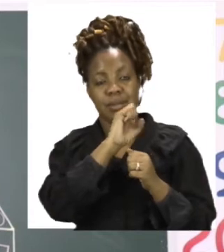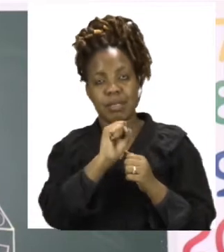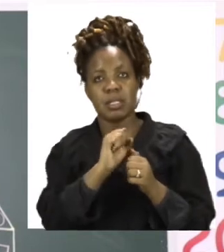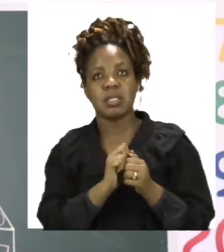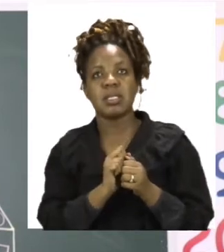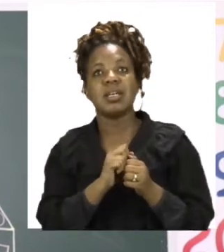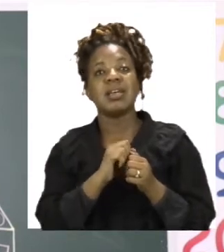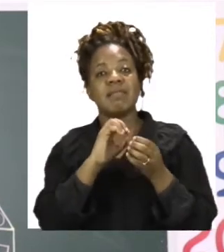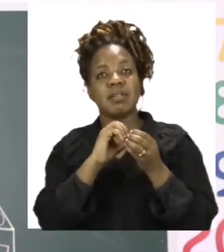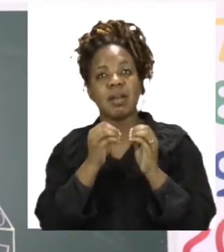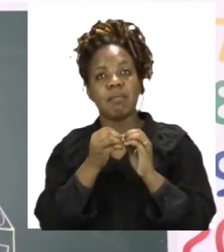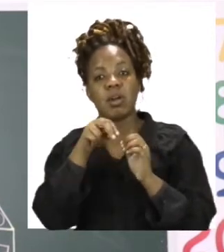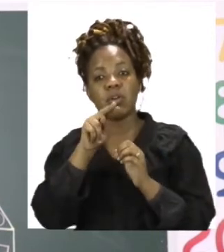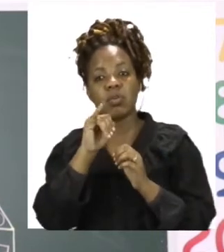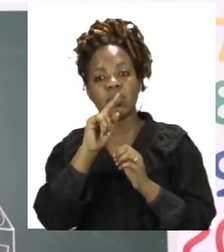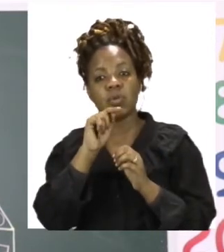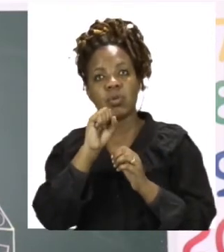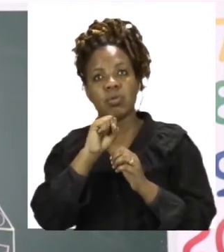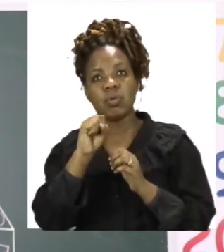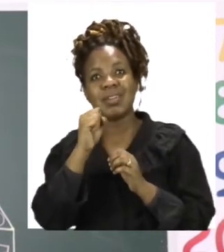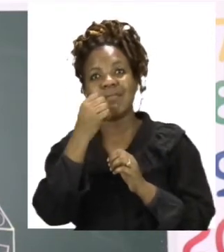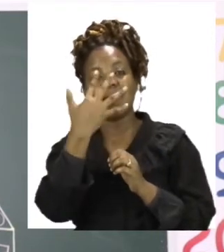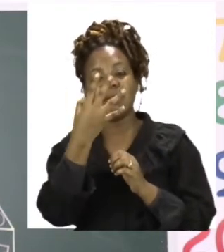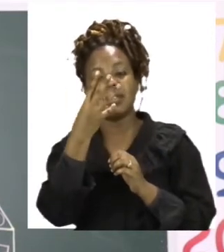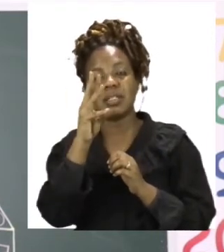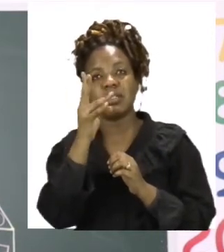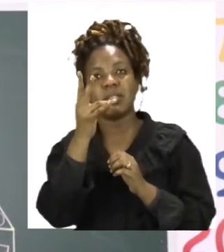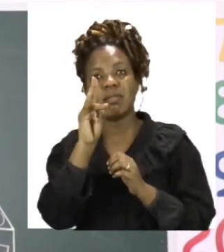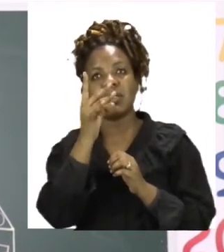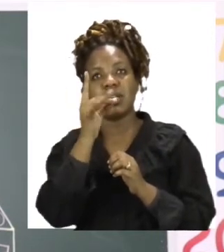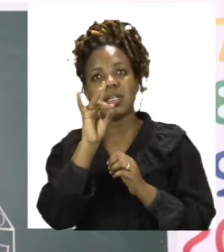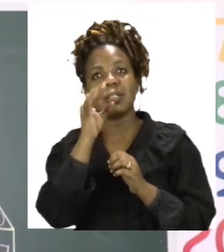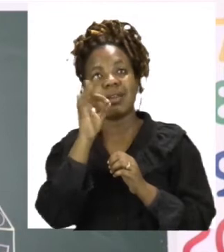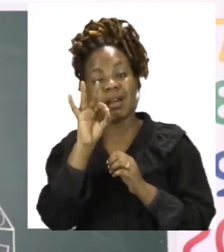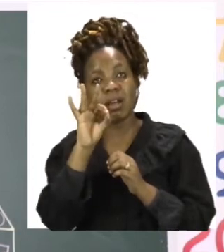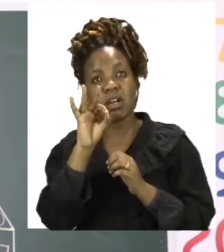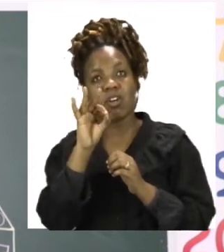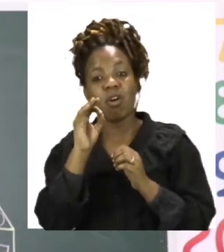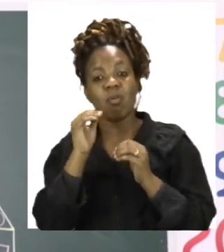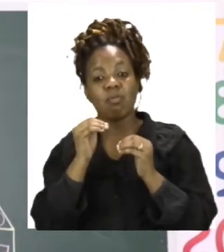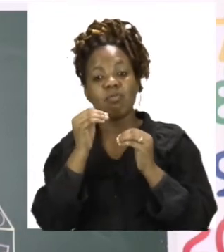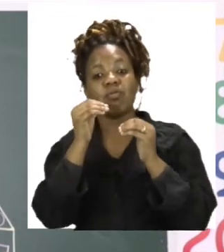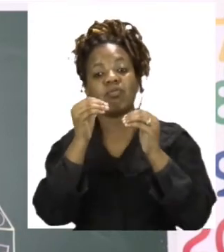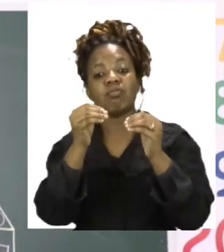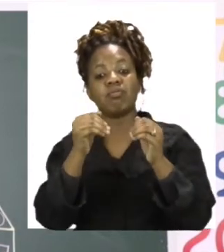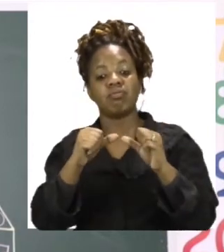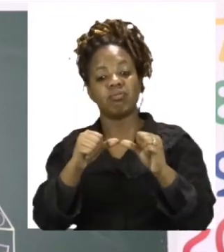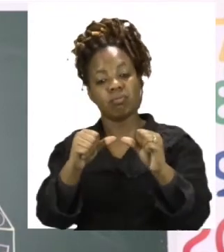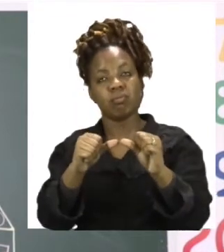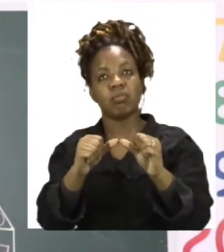But any number or unit that is 5, 6, 7, 8, 9 will go